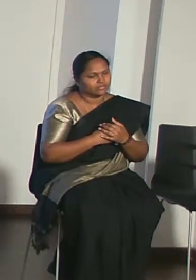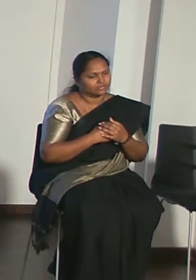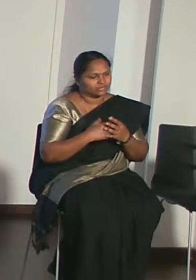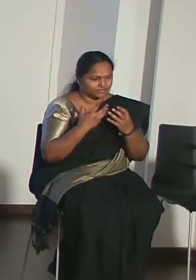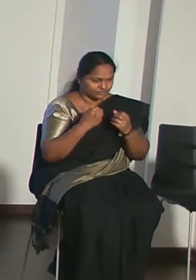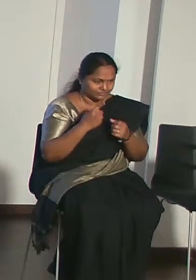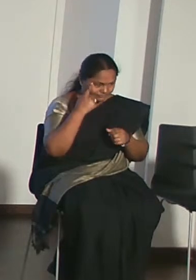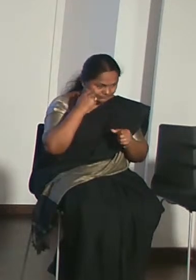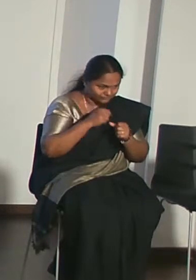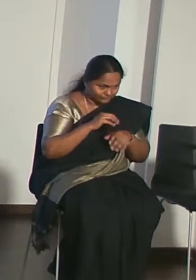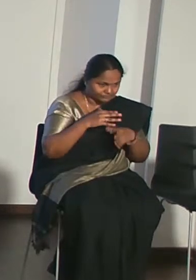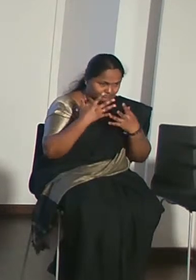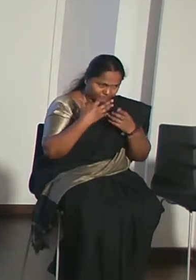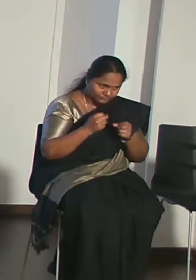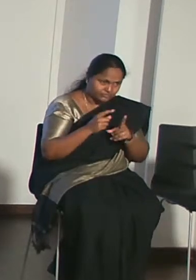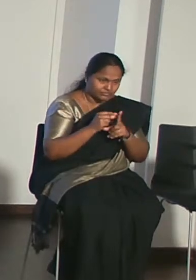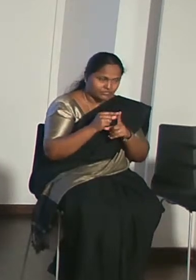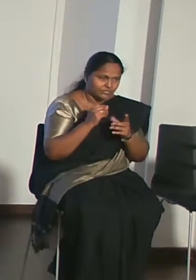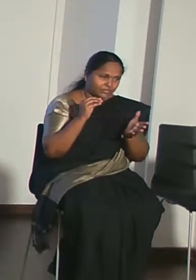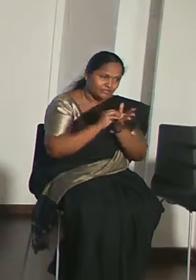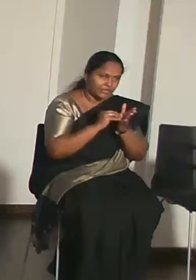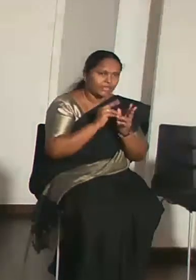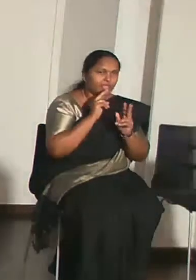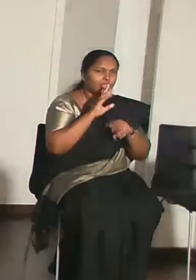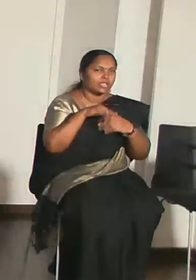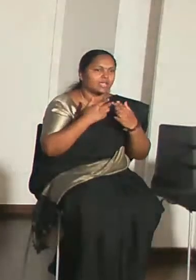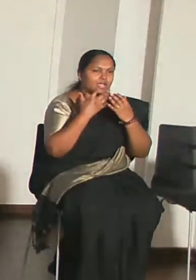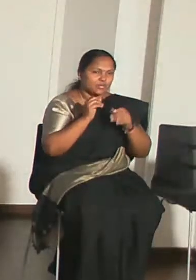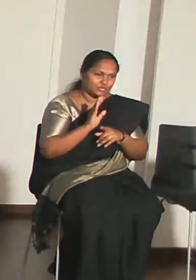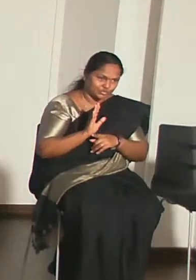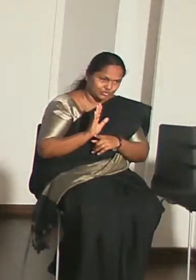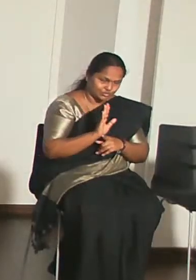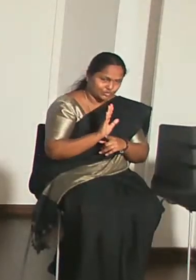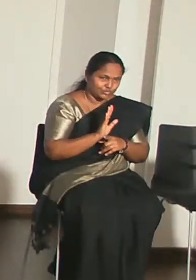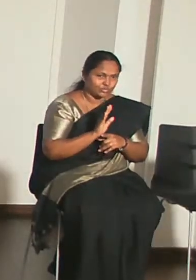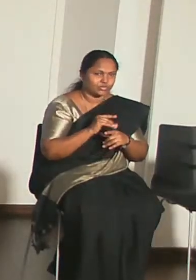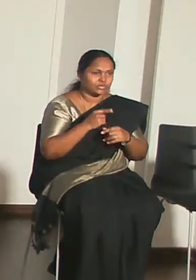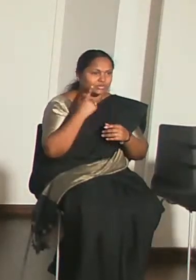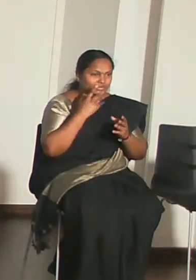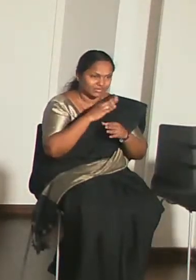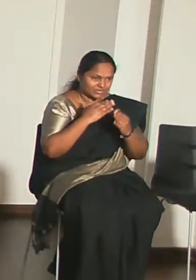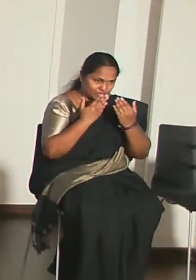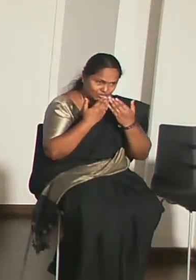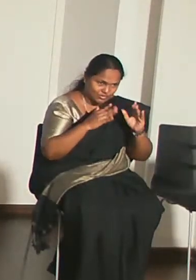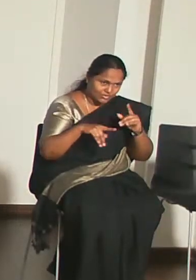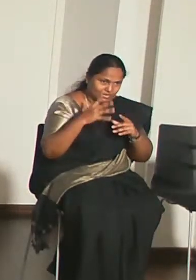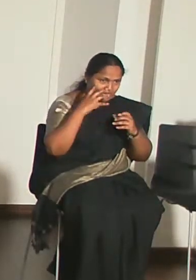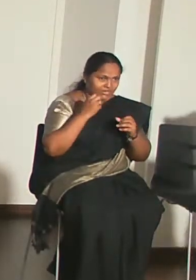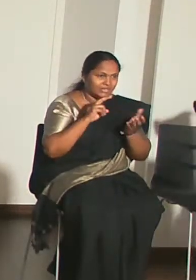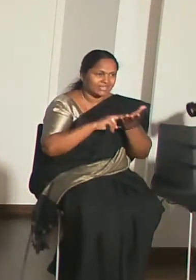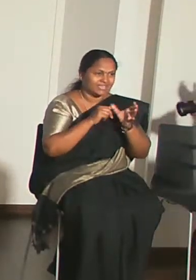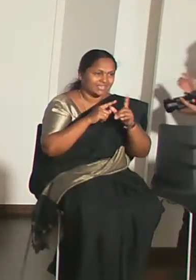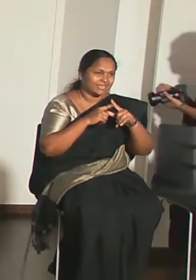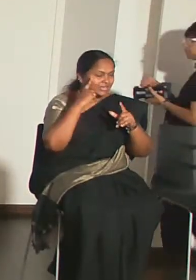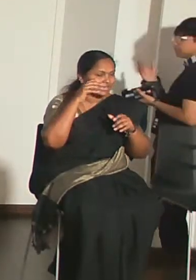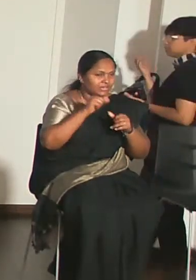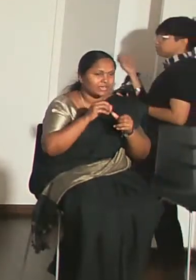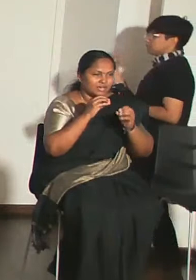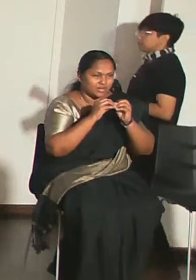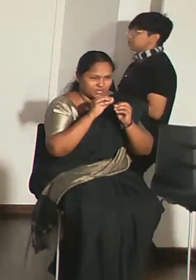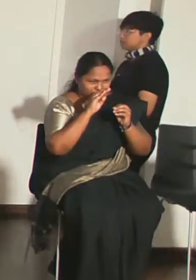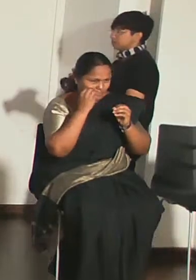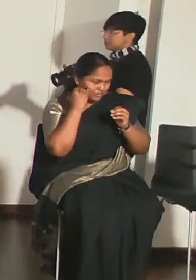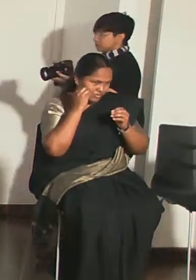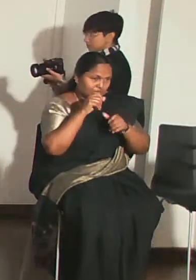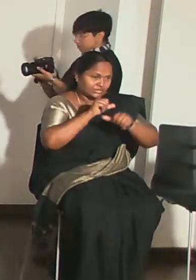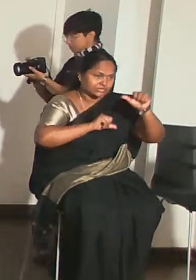Just reminds, maybe I'll just take a moment to talk about the show that we did for the opening of the National Center for Biological Sciences. It's